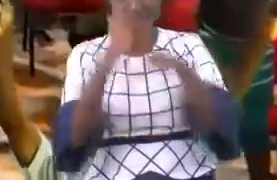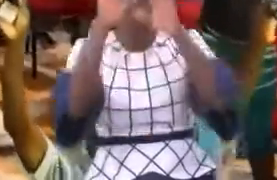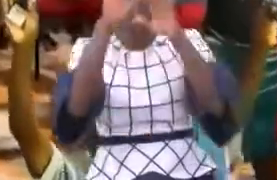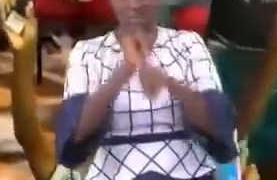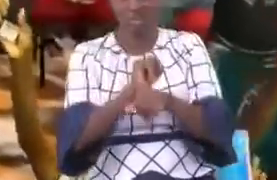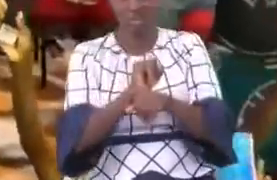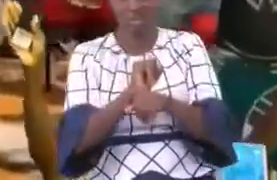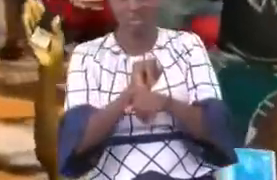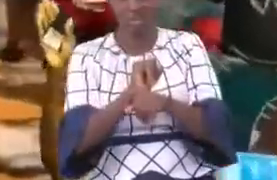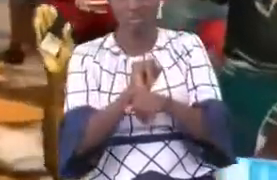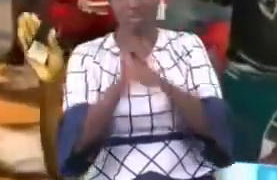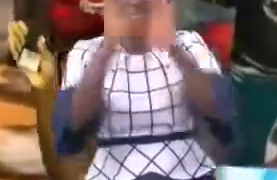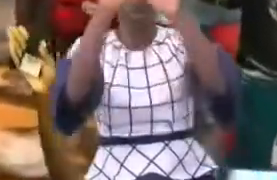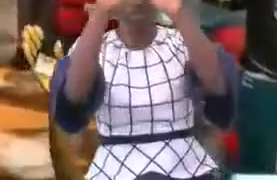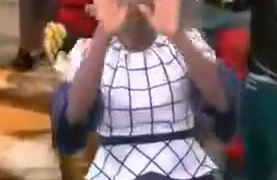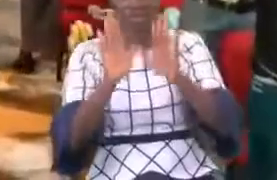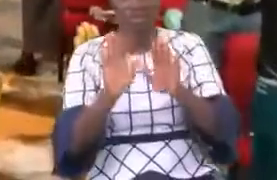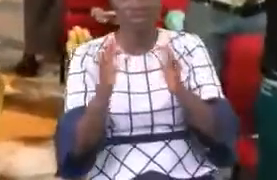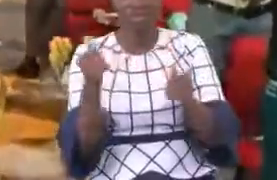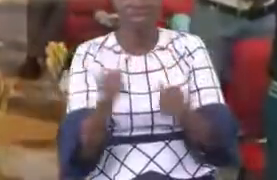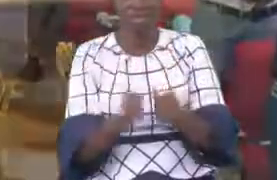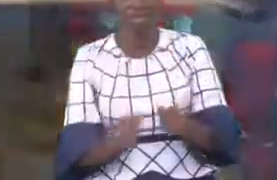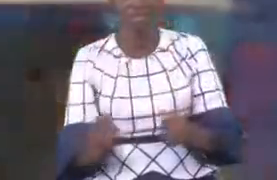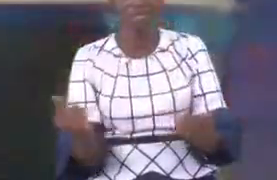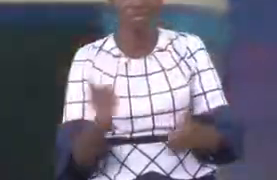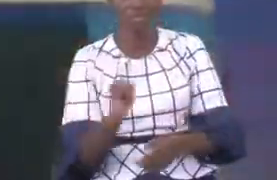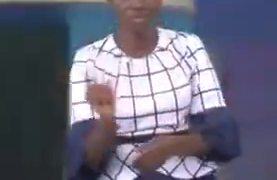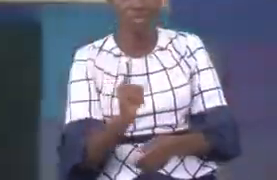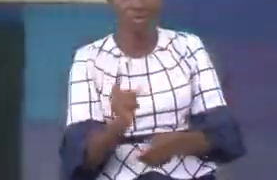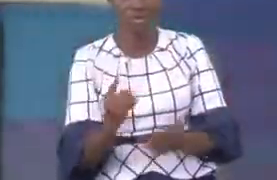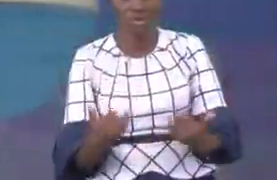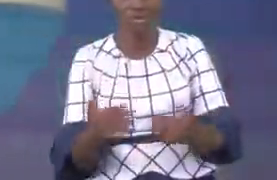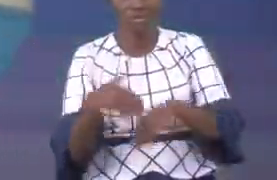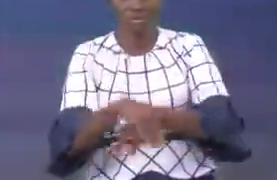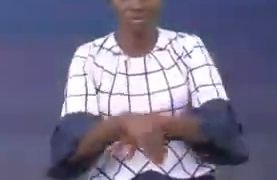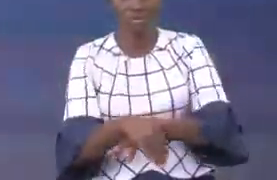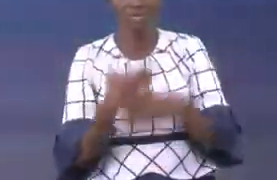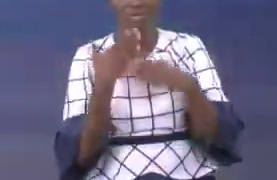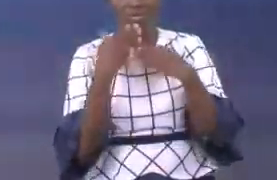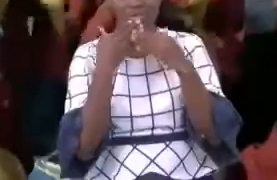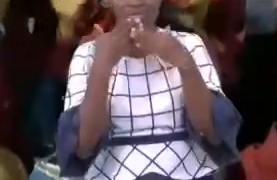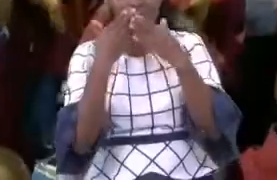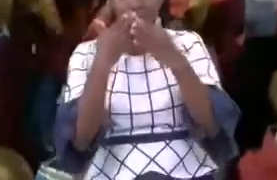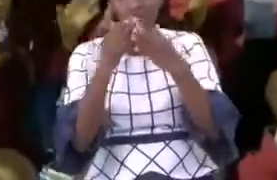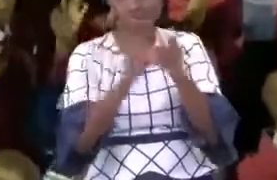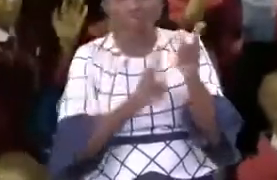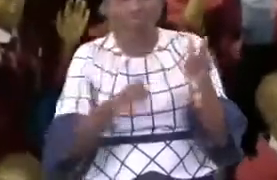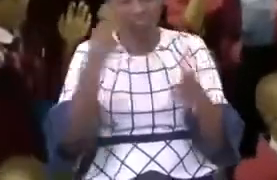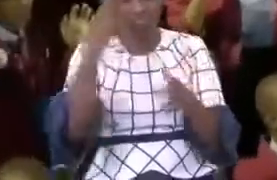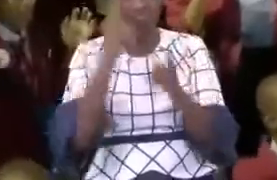you, Lord, for the answer. In Jesus' name we pray.